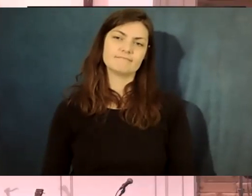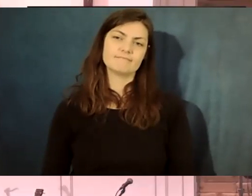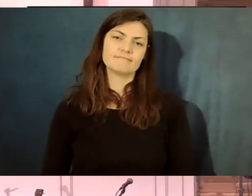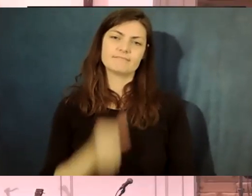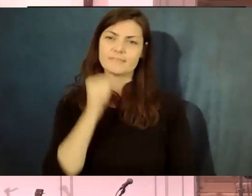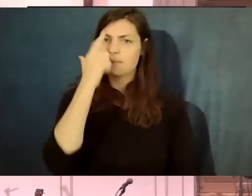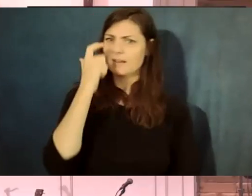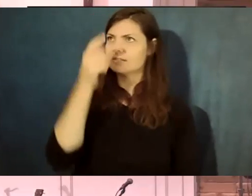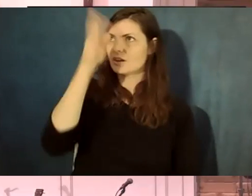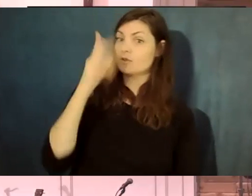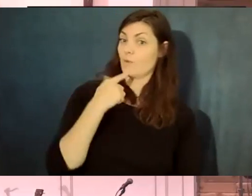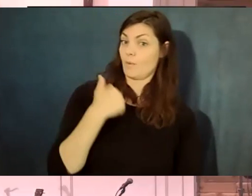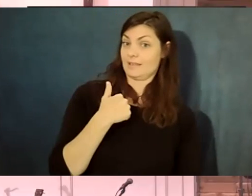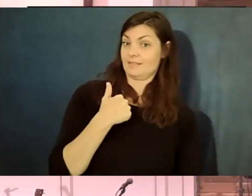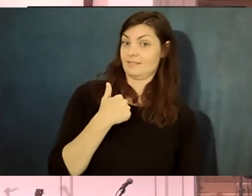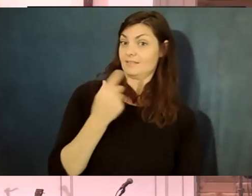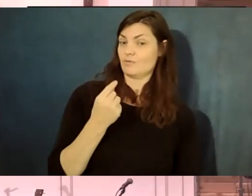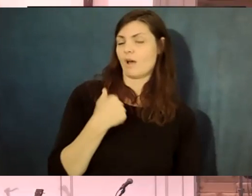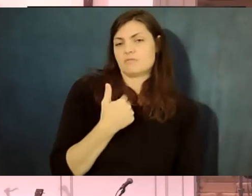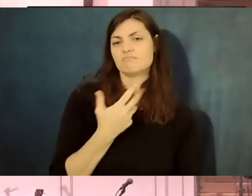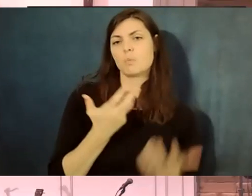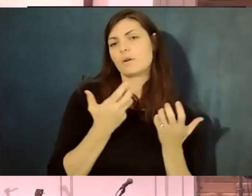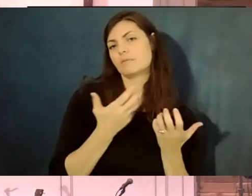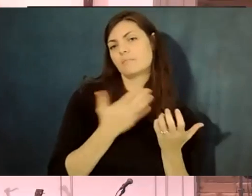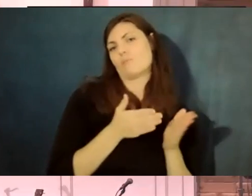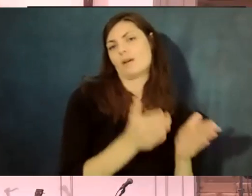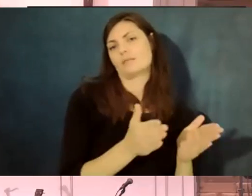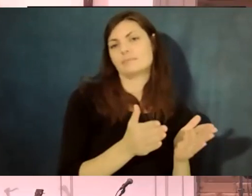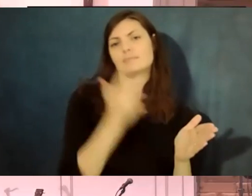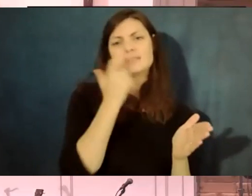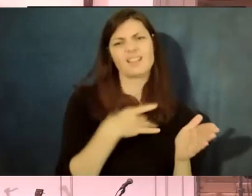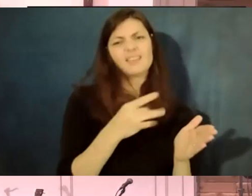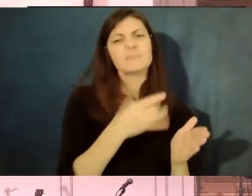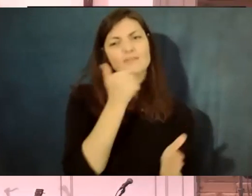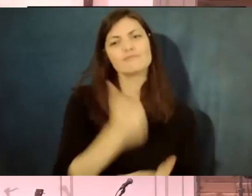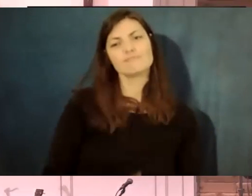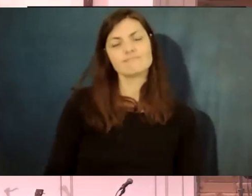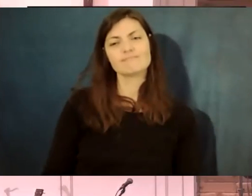Not because he told us to, but because we just chose to do it that way. Because we like it better.